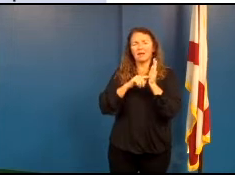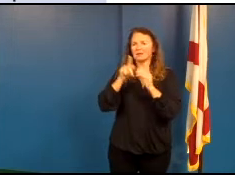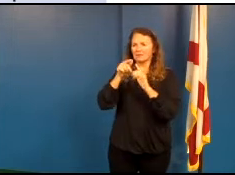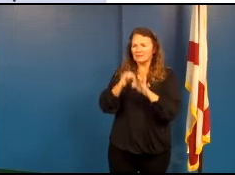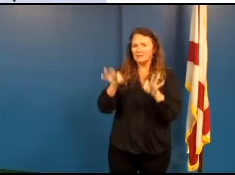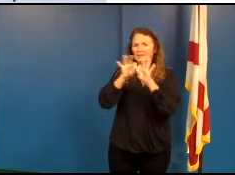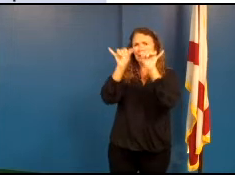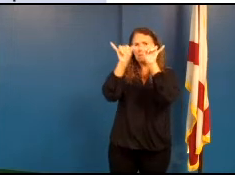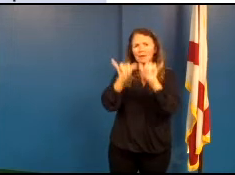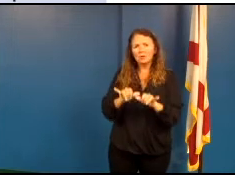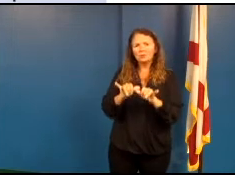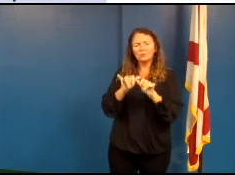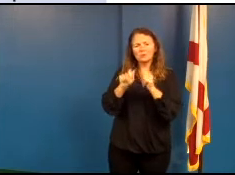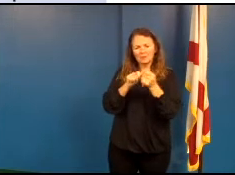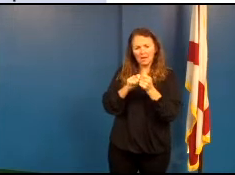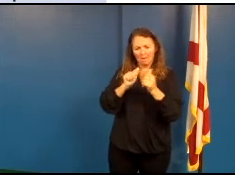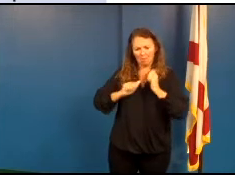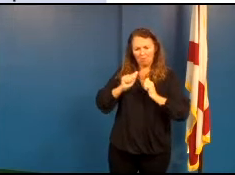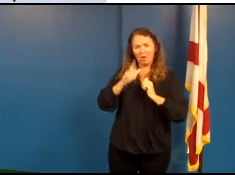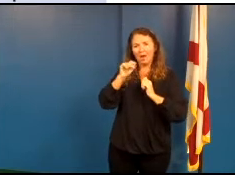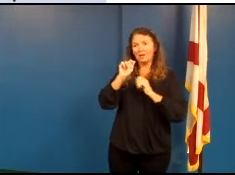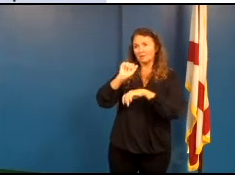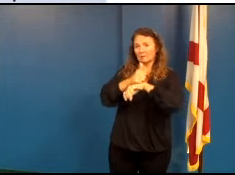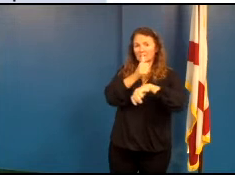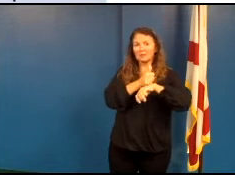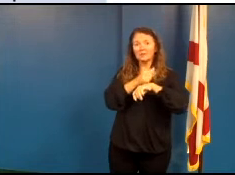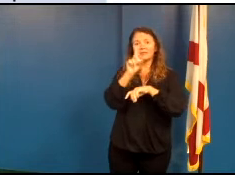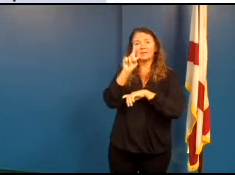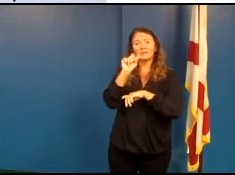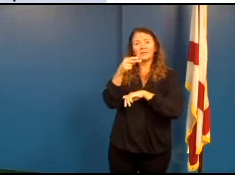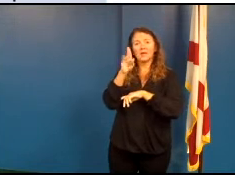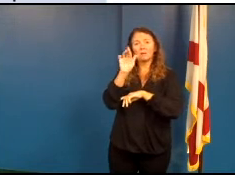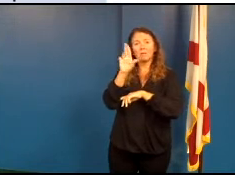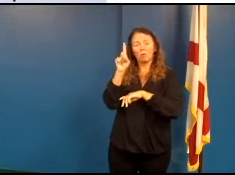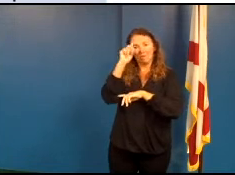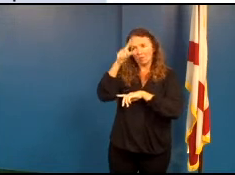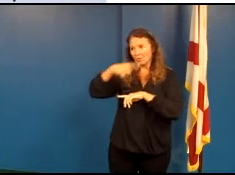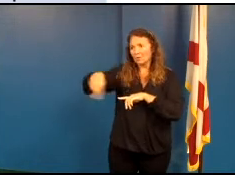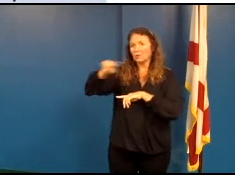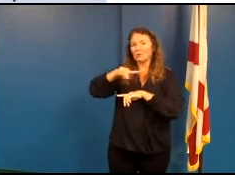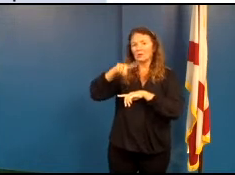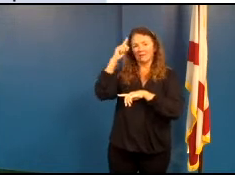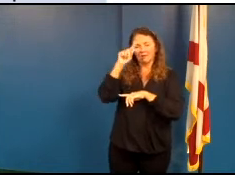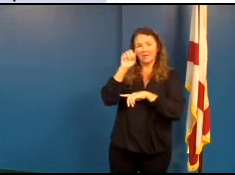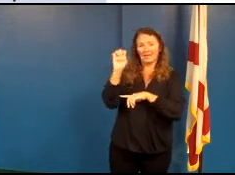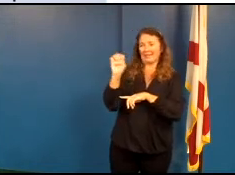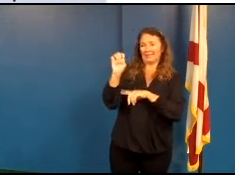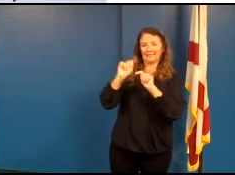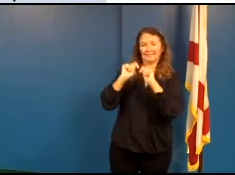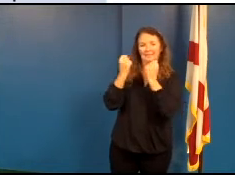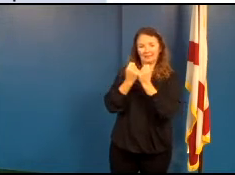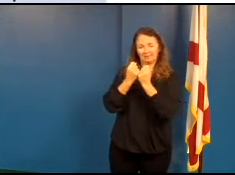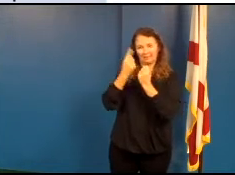performance metrics and then develop an executive dashboard for the strategic, you know, for the E-team of